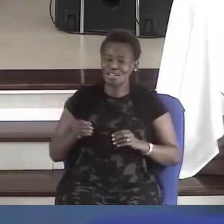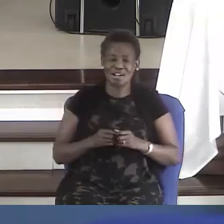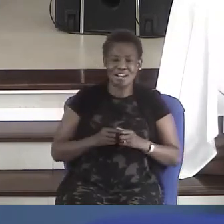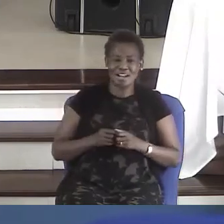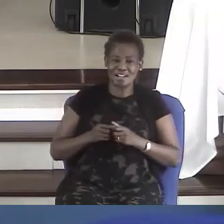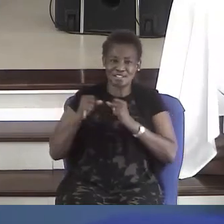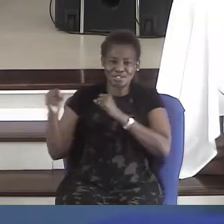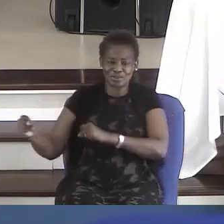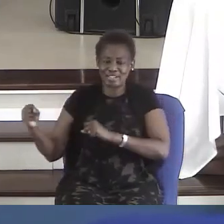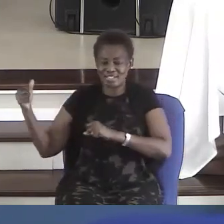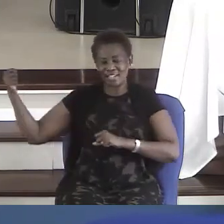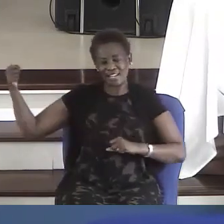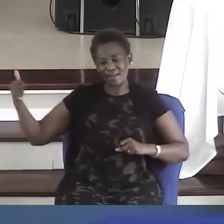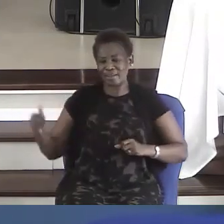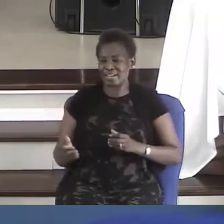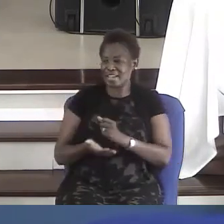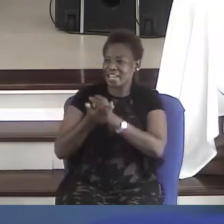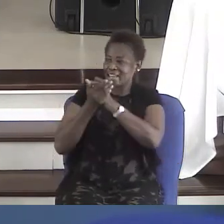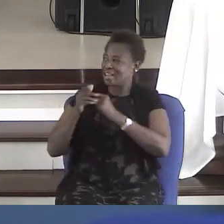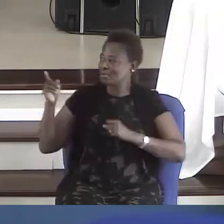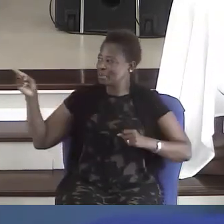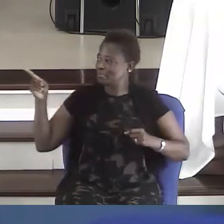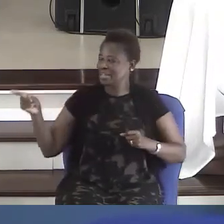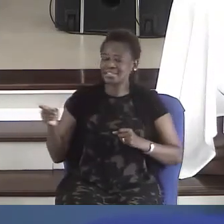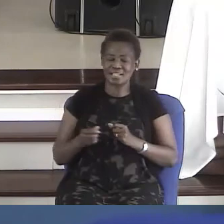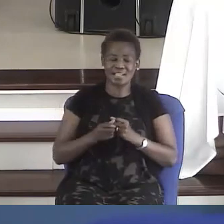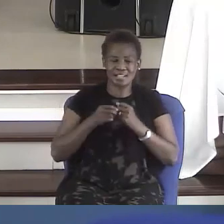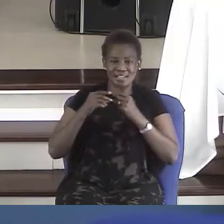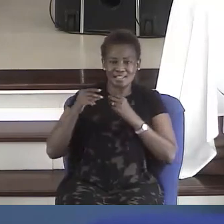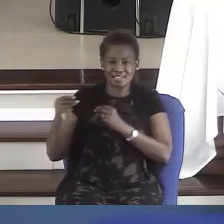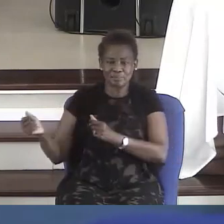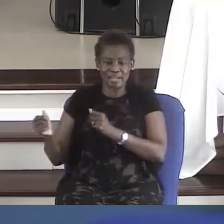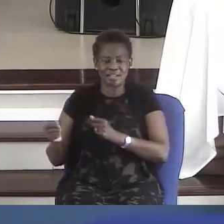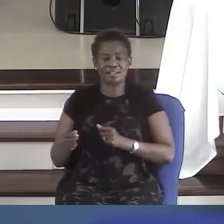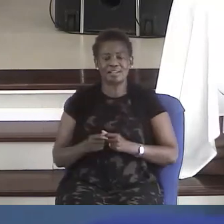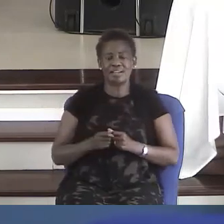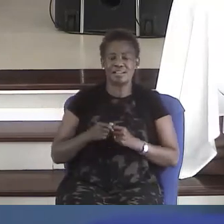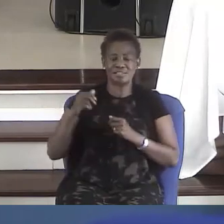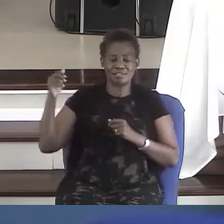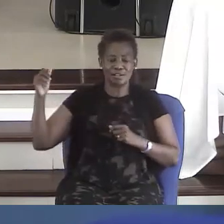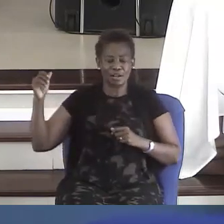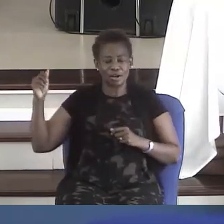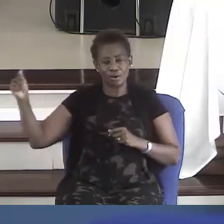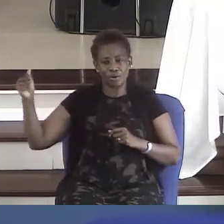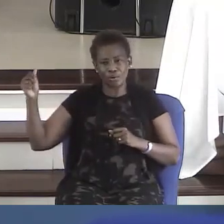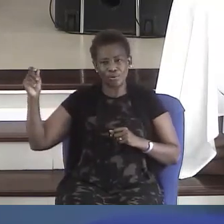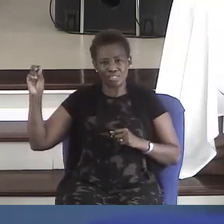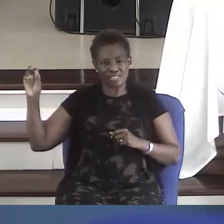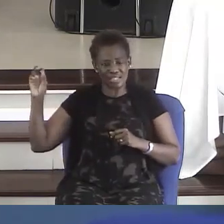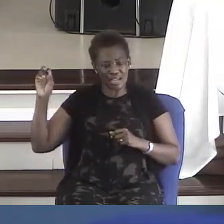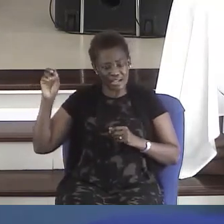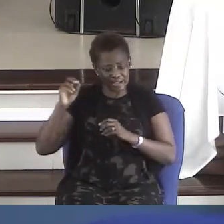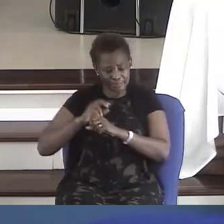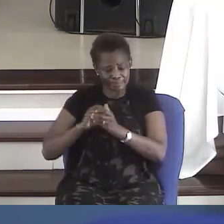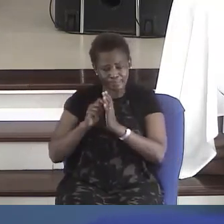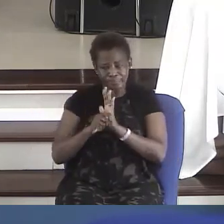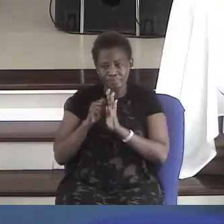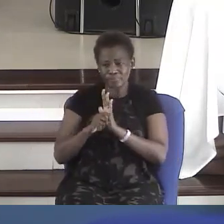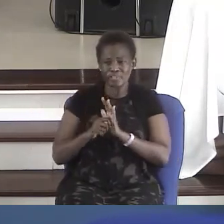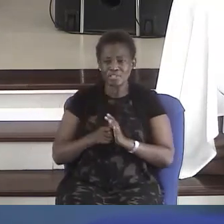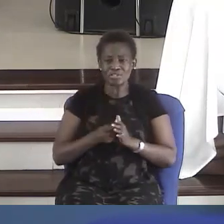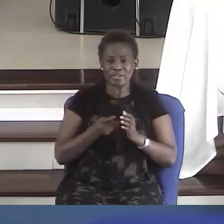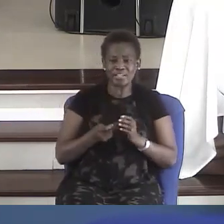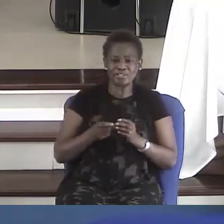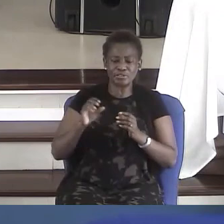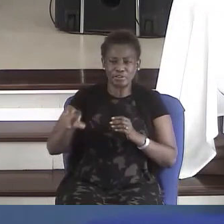him, my God, as he spends his own time going through the word to hear something to take to the sheep. May you continue to